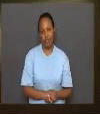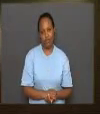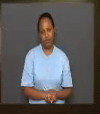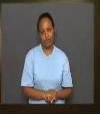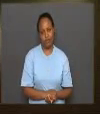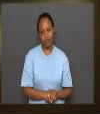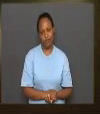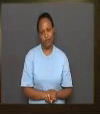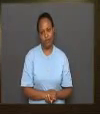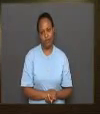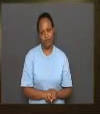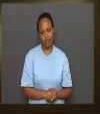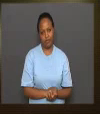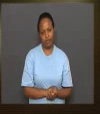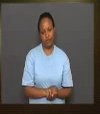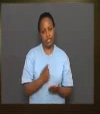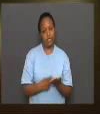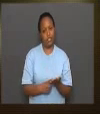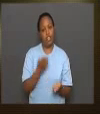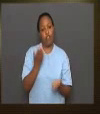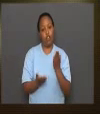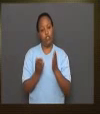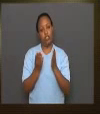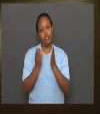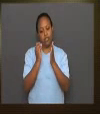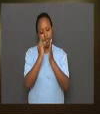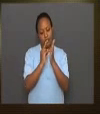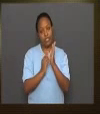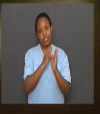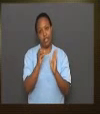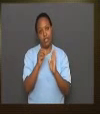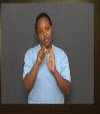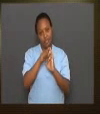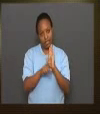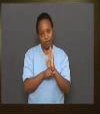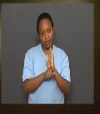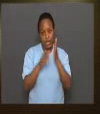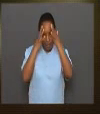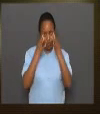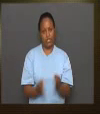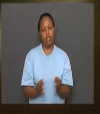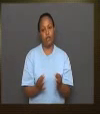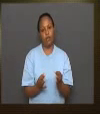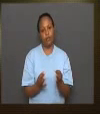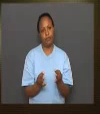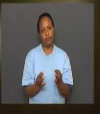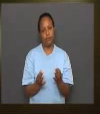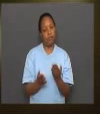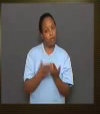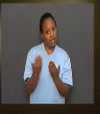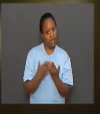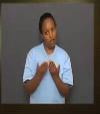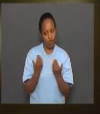Another important way to evaluate rules and laws is to determine whether they are easy